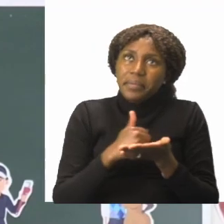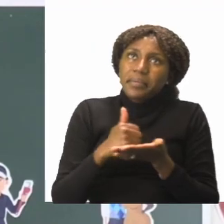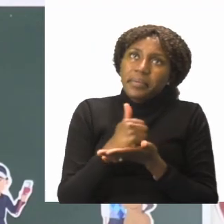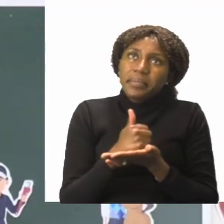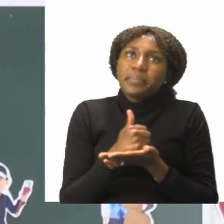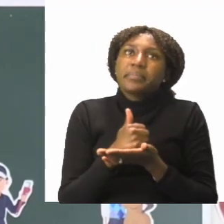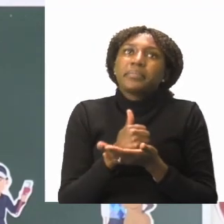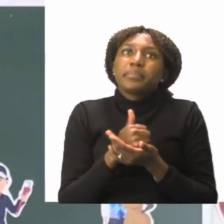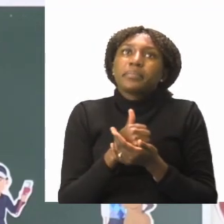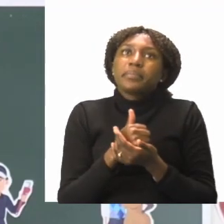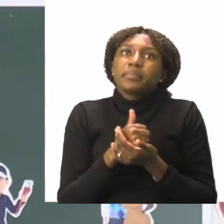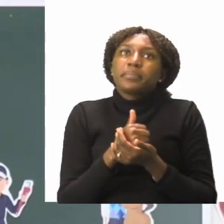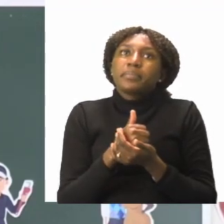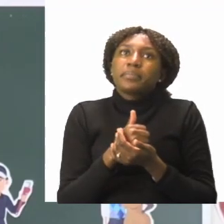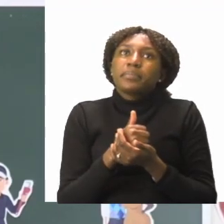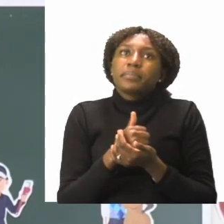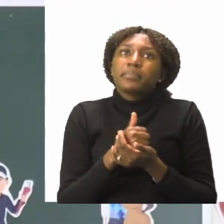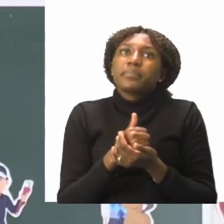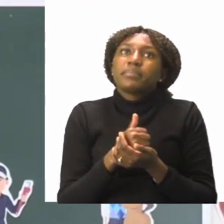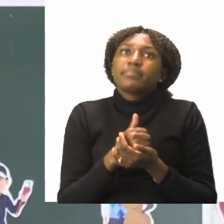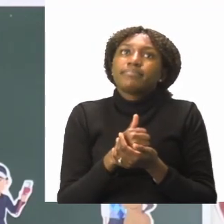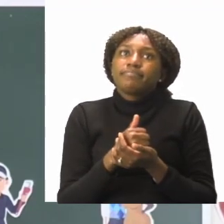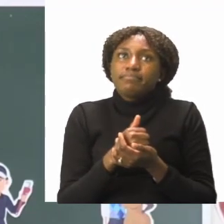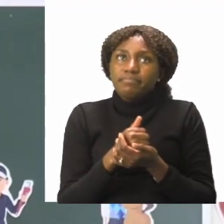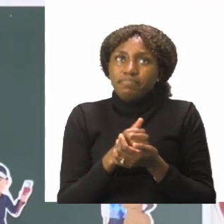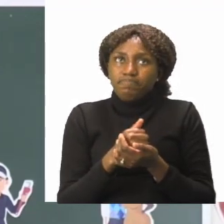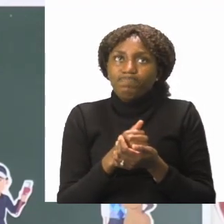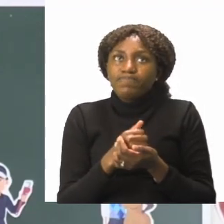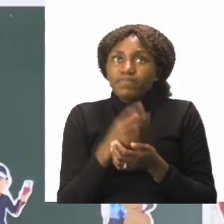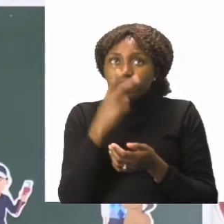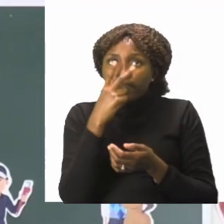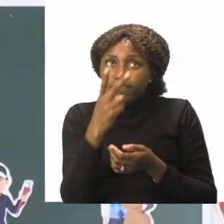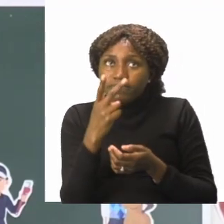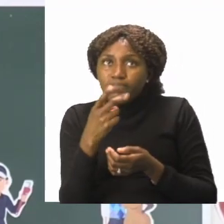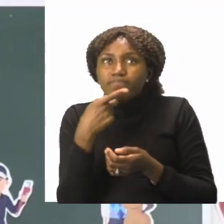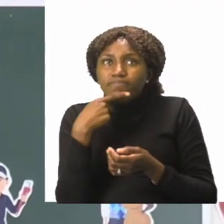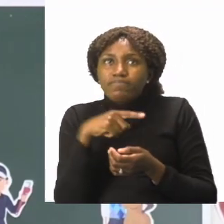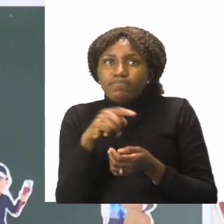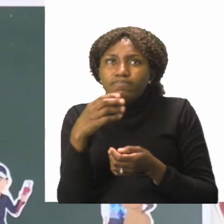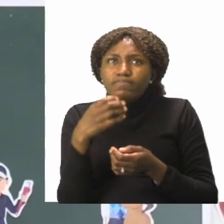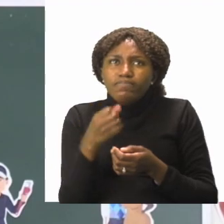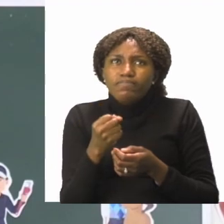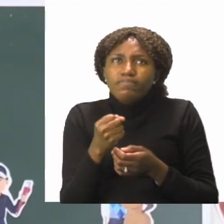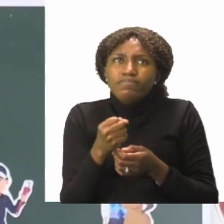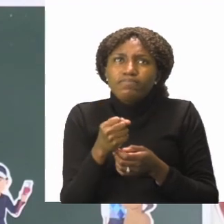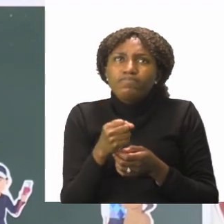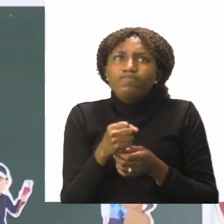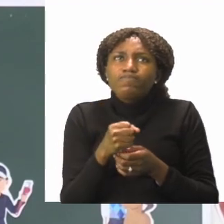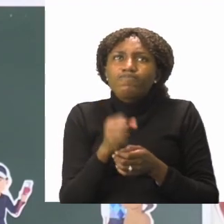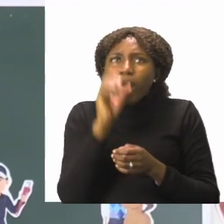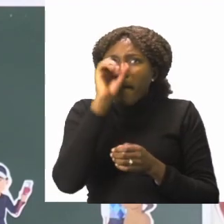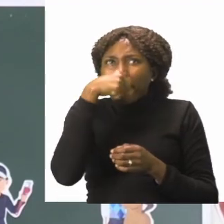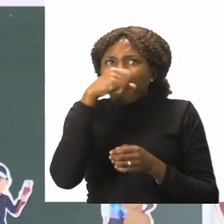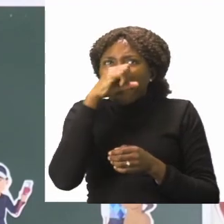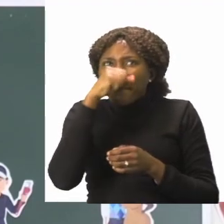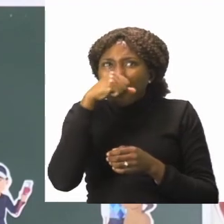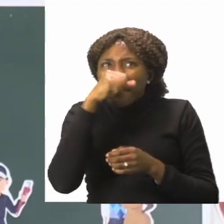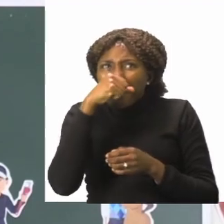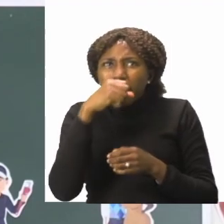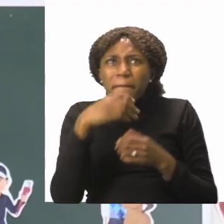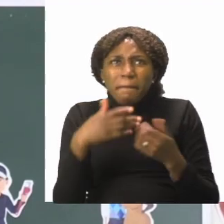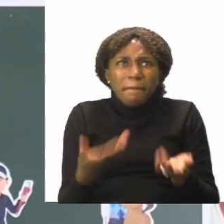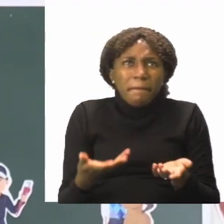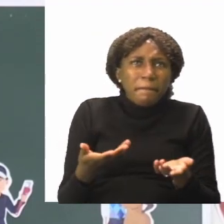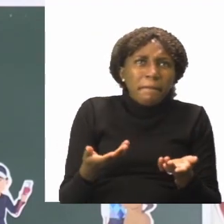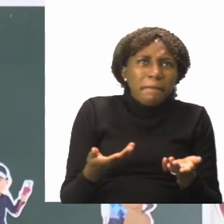Then we have this person right here. You can see that he's holding a pig and he has a rooster right next